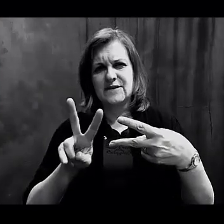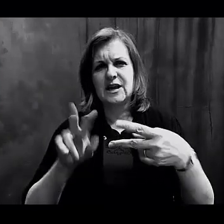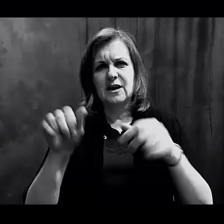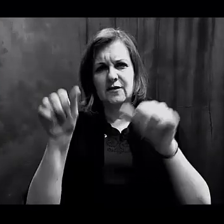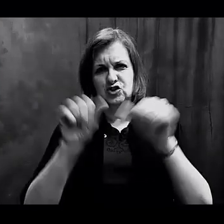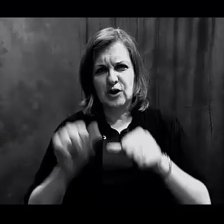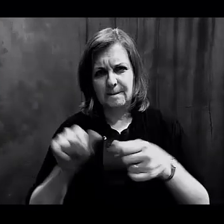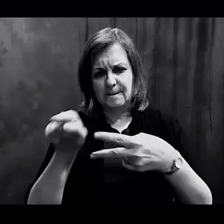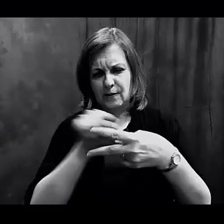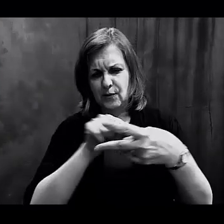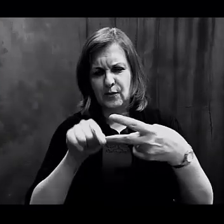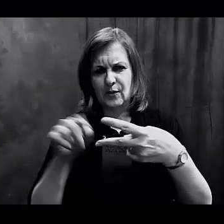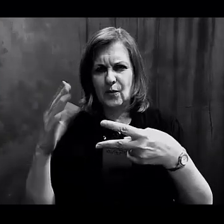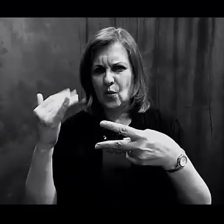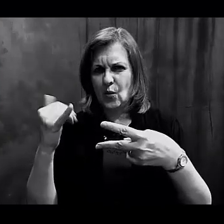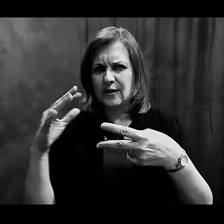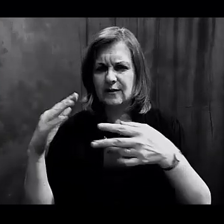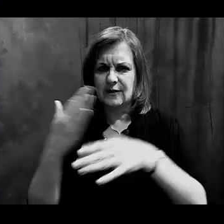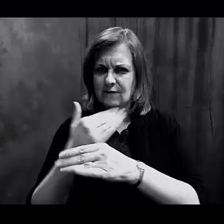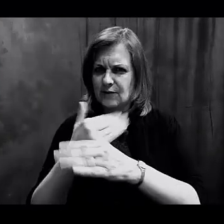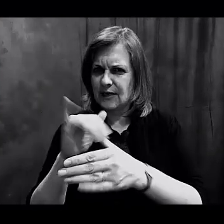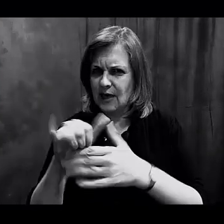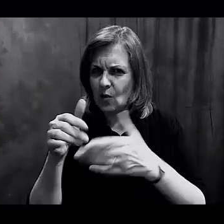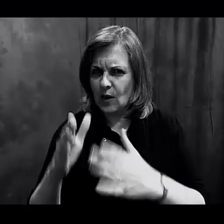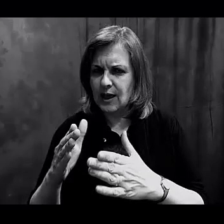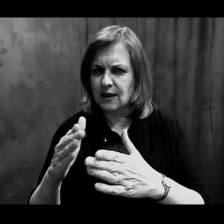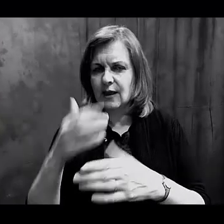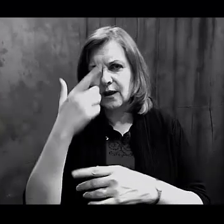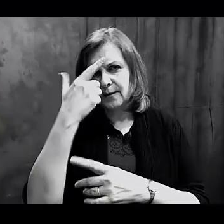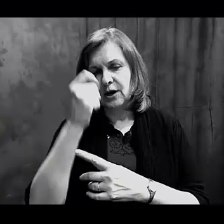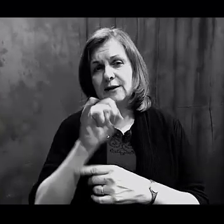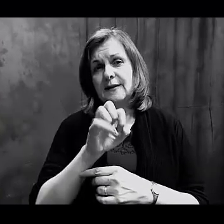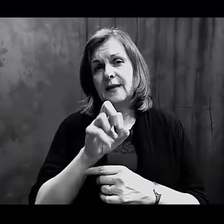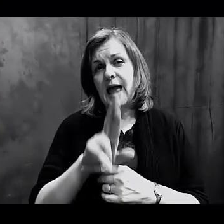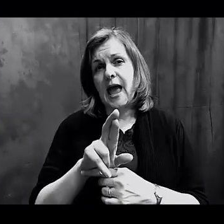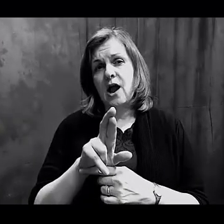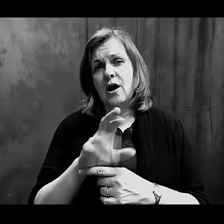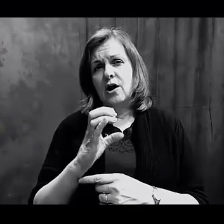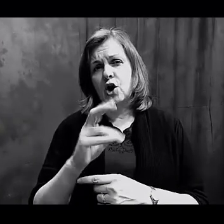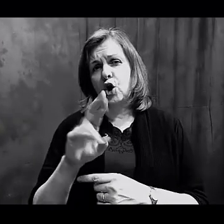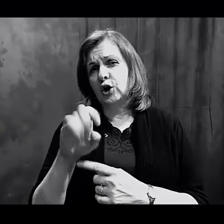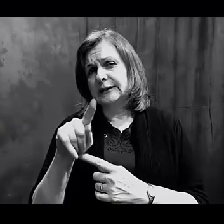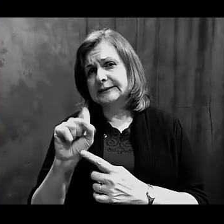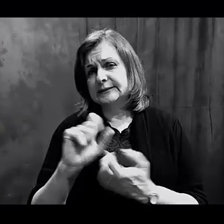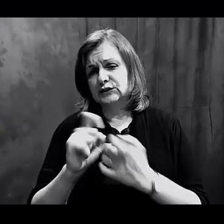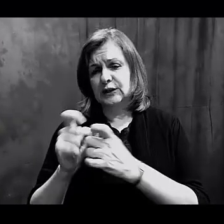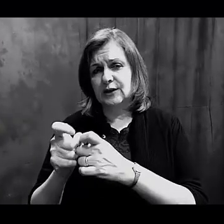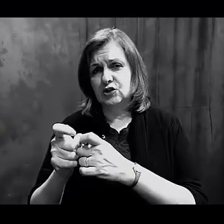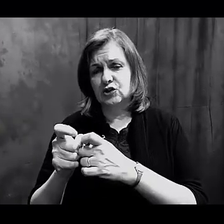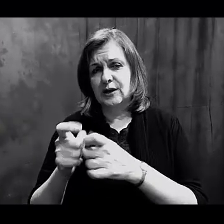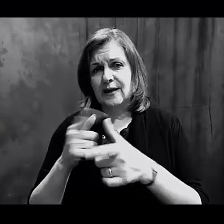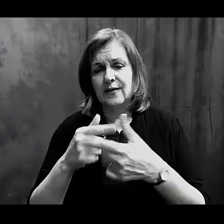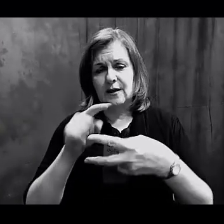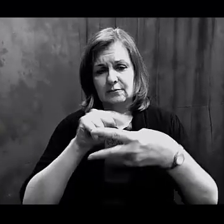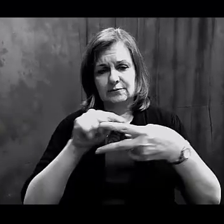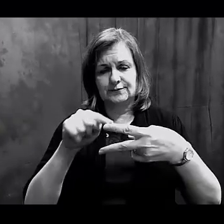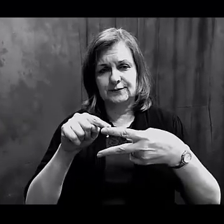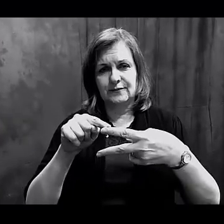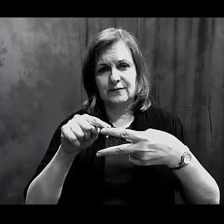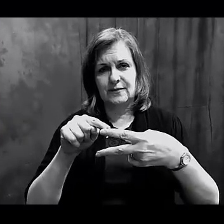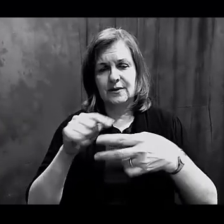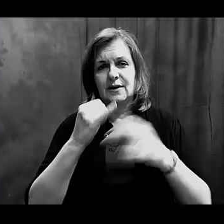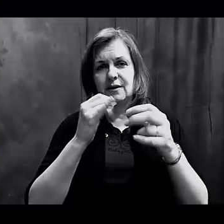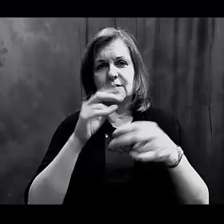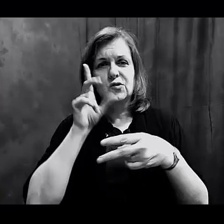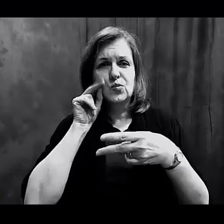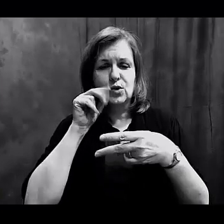know? Well, they actually fly this way because the air currents change, and it actually allows the individuals